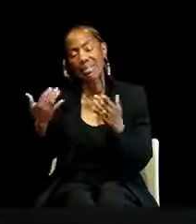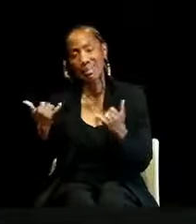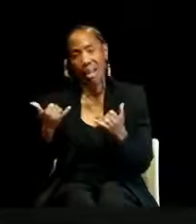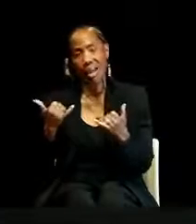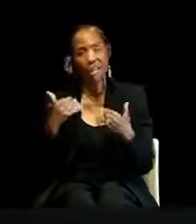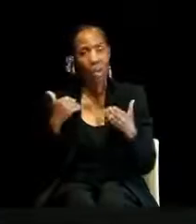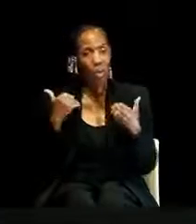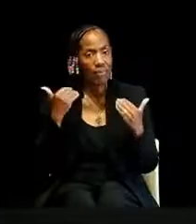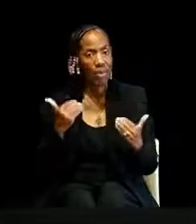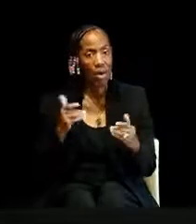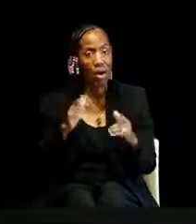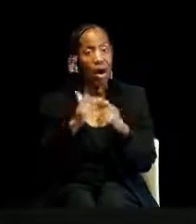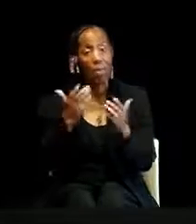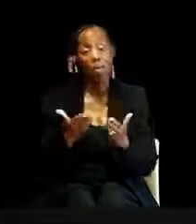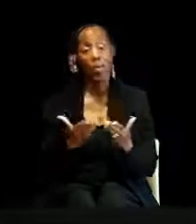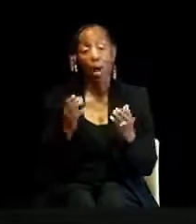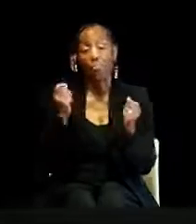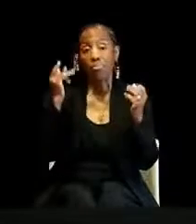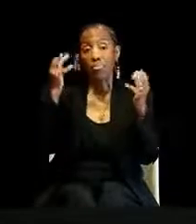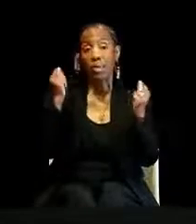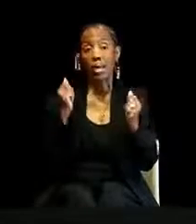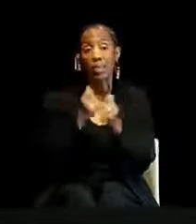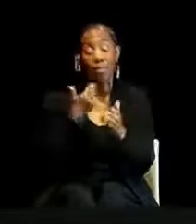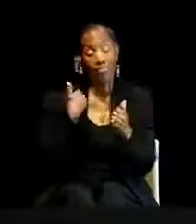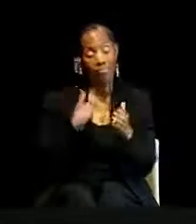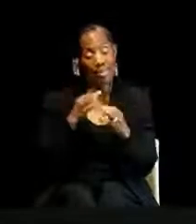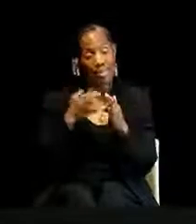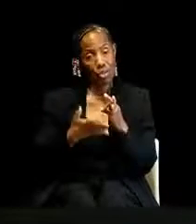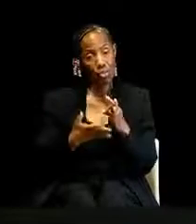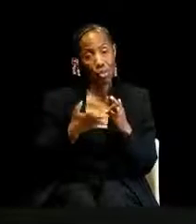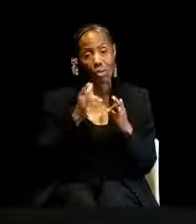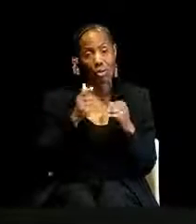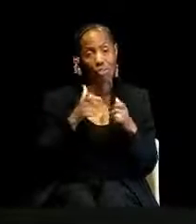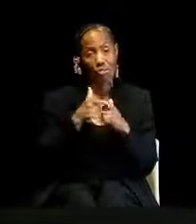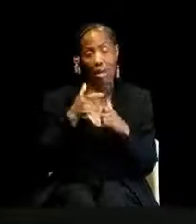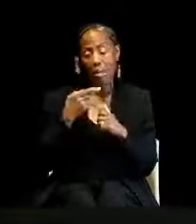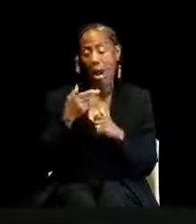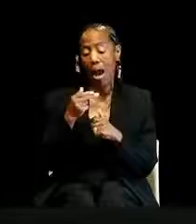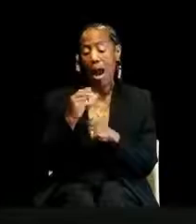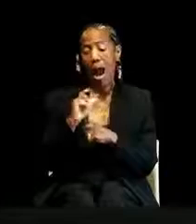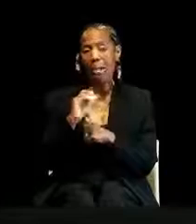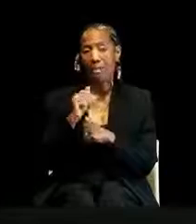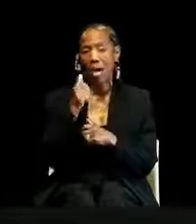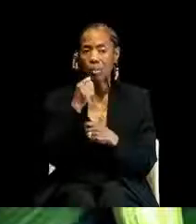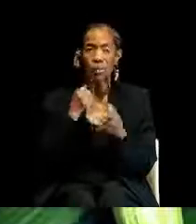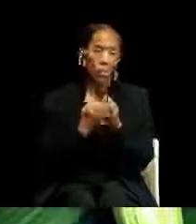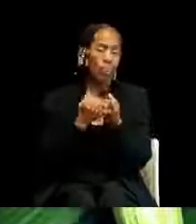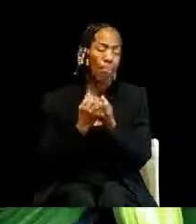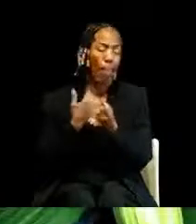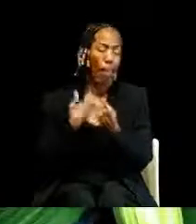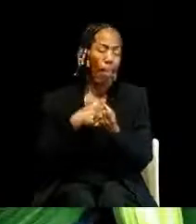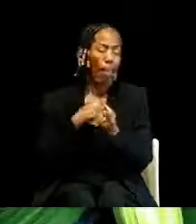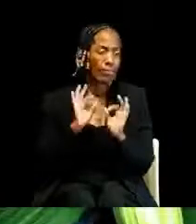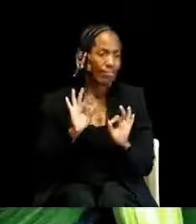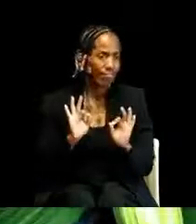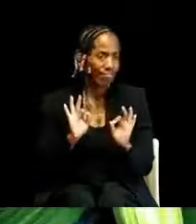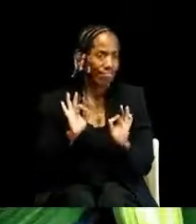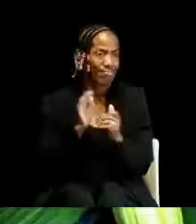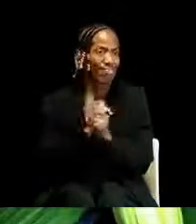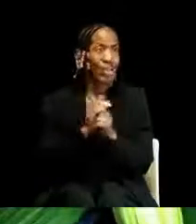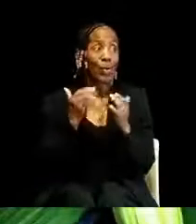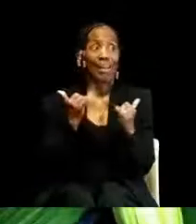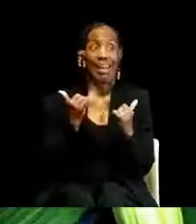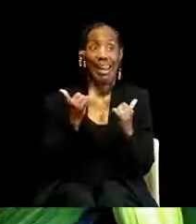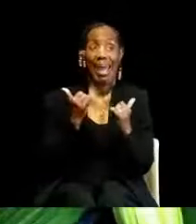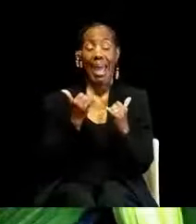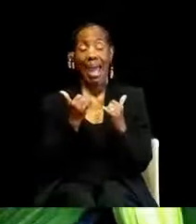also happy to offer ASL from our friend Brenda here, who is from HASA, supported by Eddie's of Roland Park. So here comes